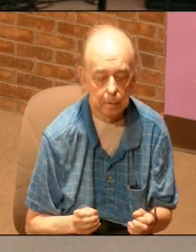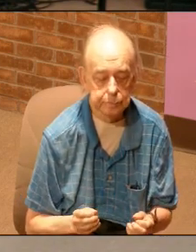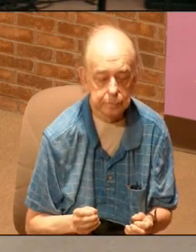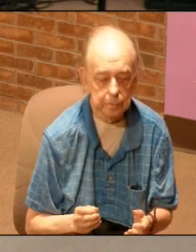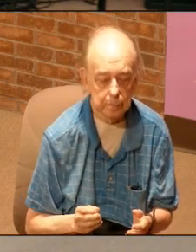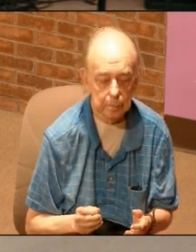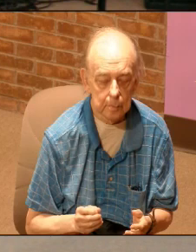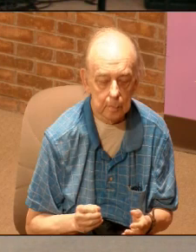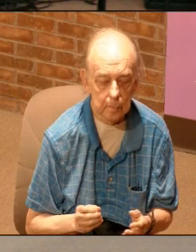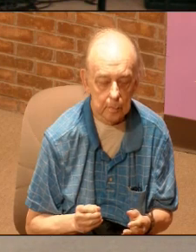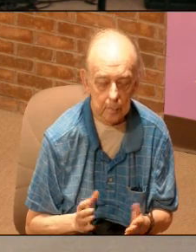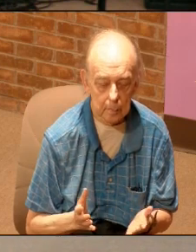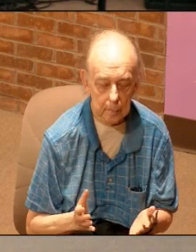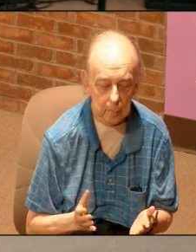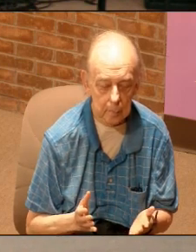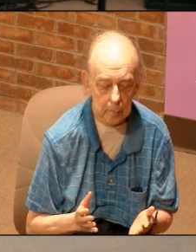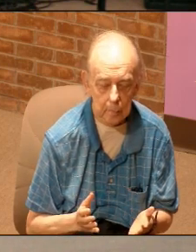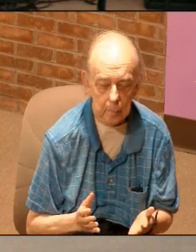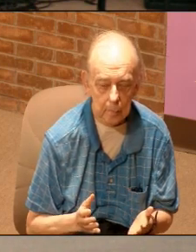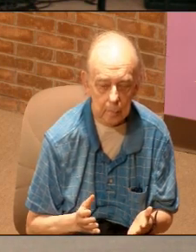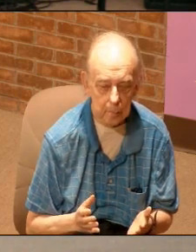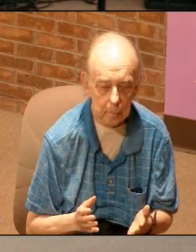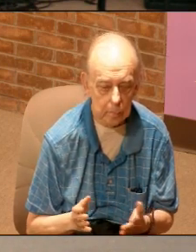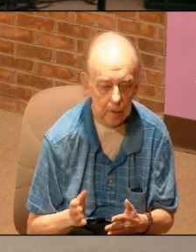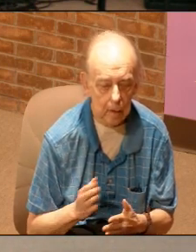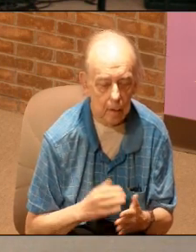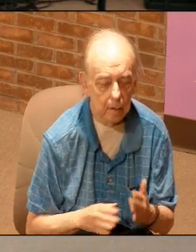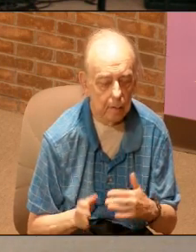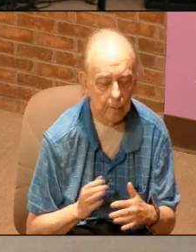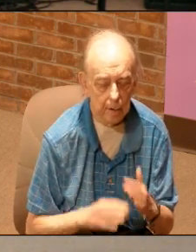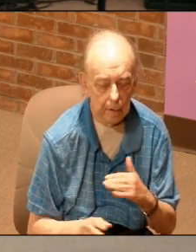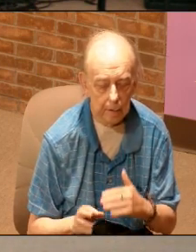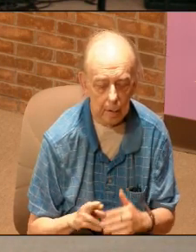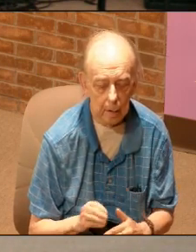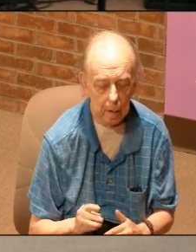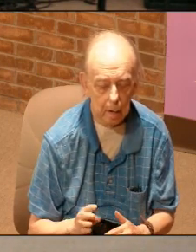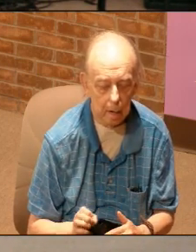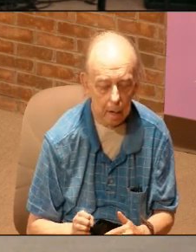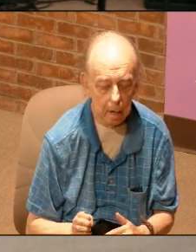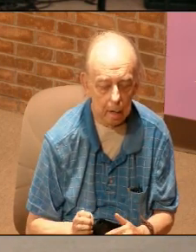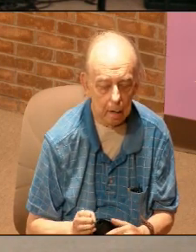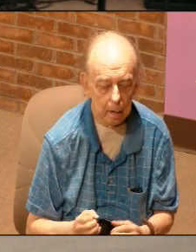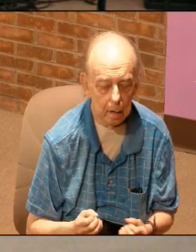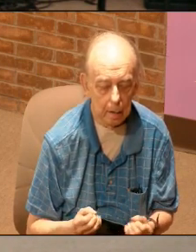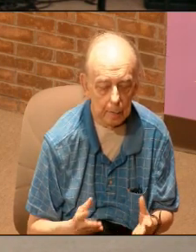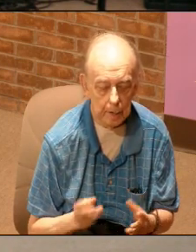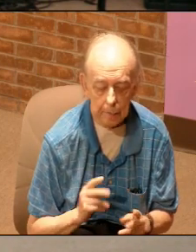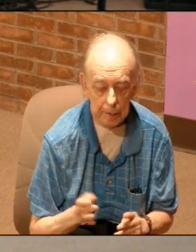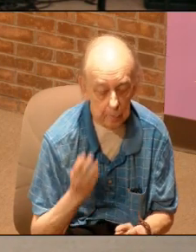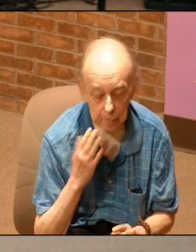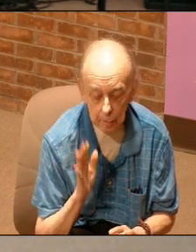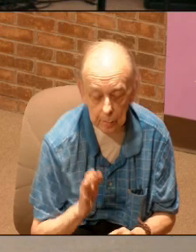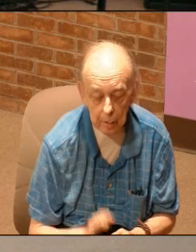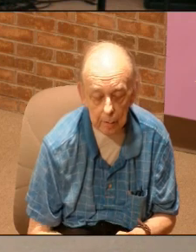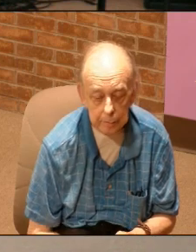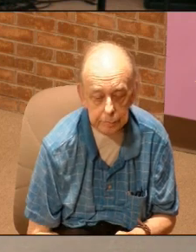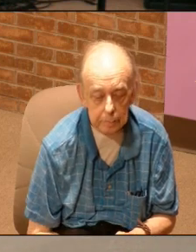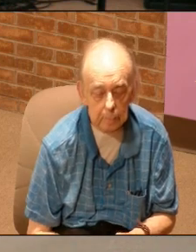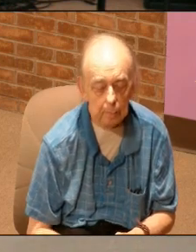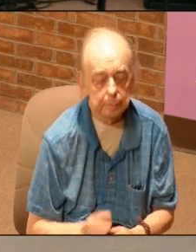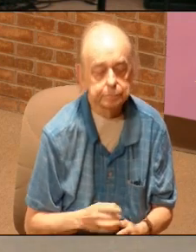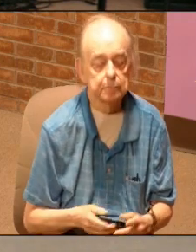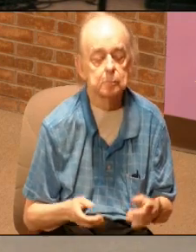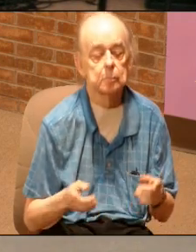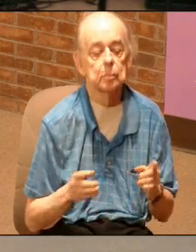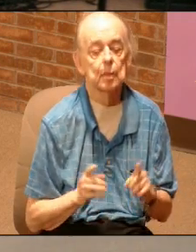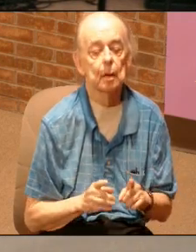that's kind of falling under the radar that many people do not know. What